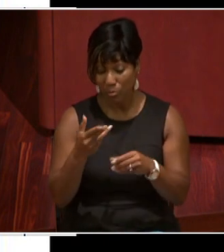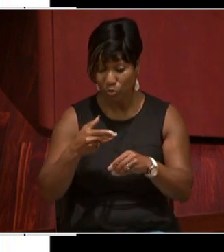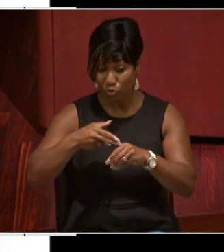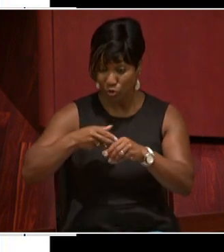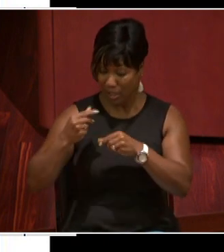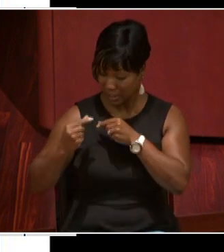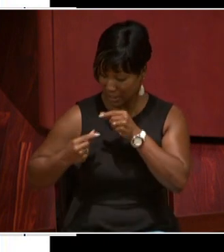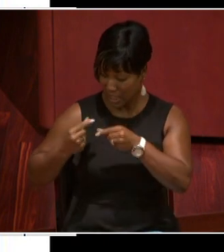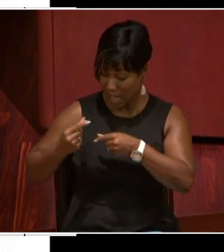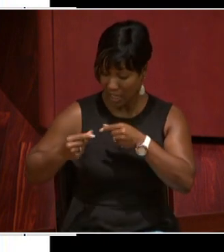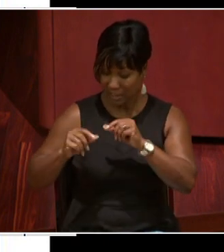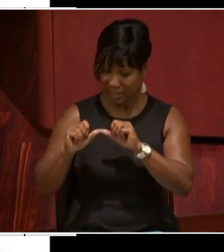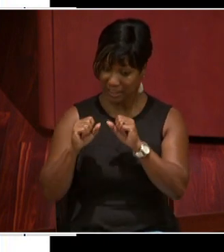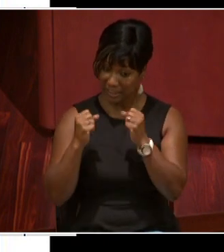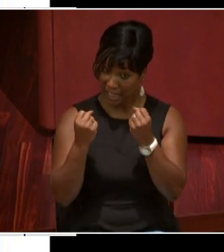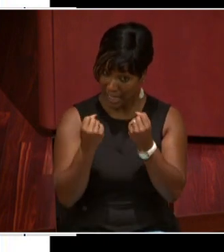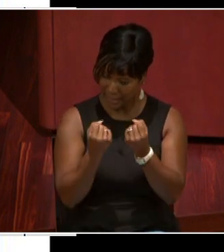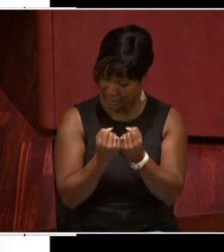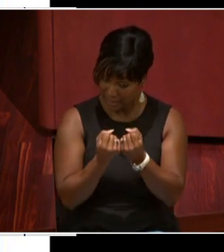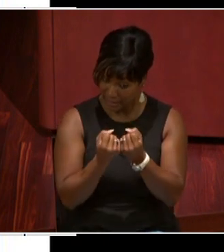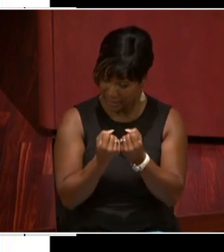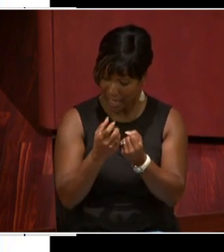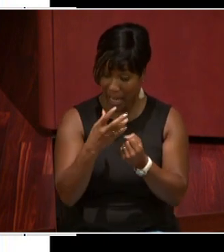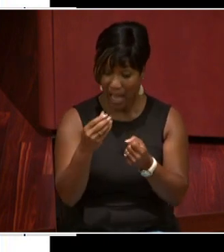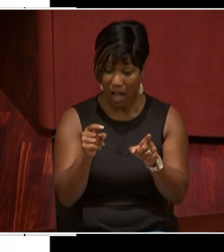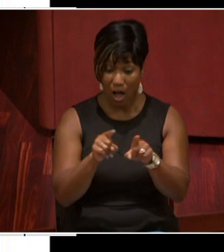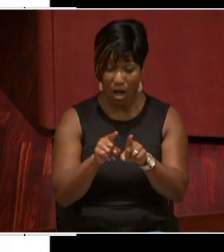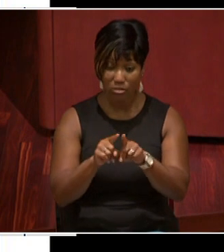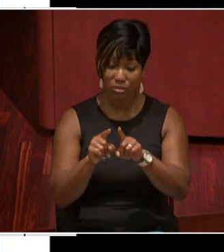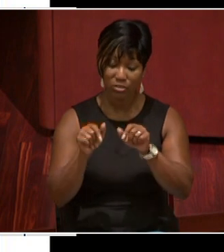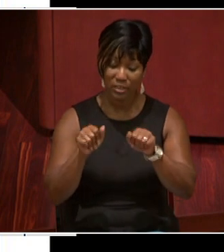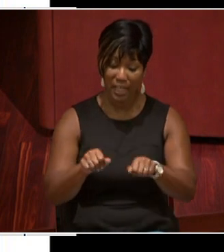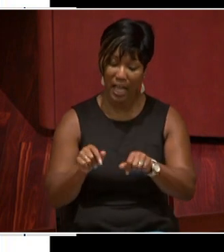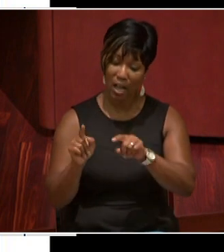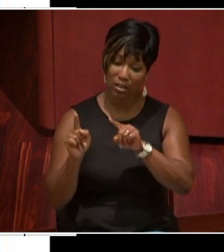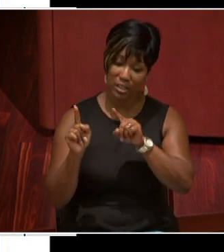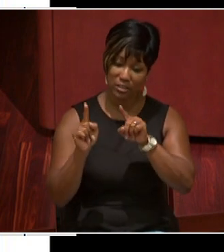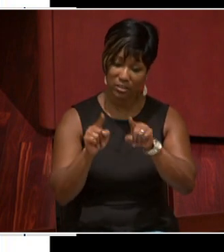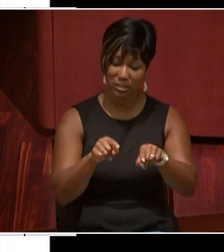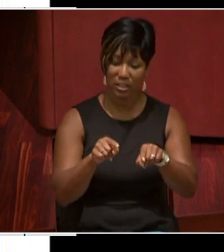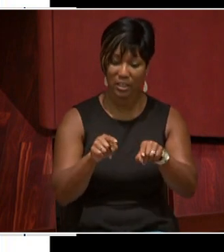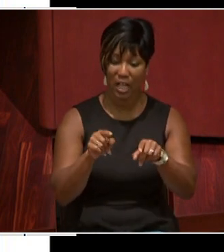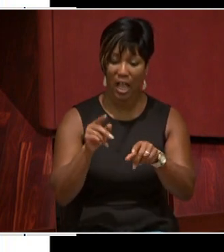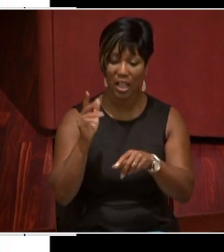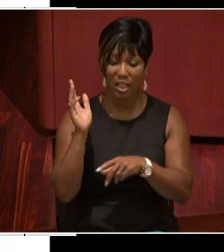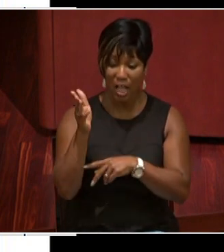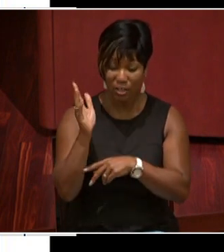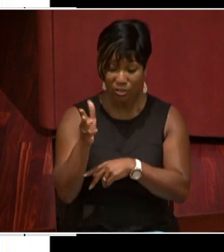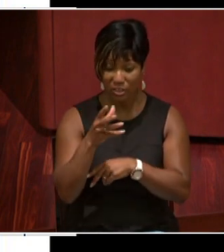genealogical society, and you may also attend lectures and genealogical conferences,